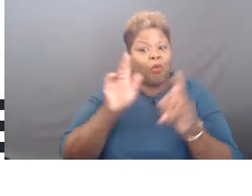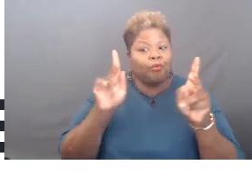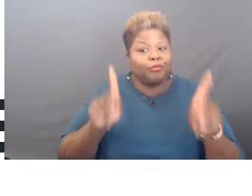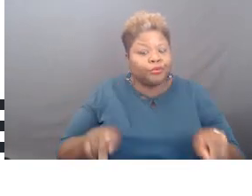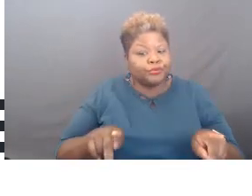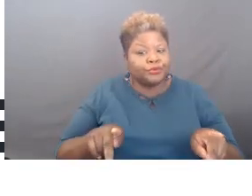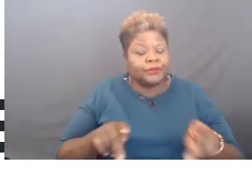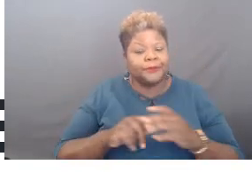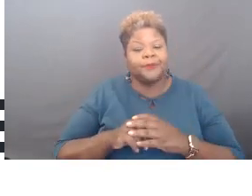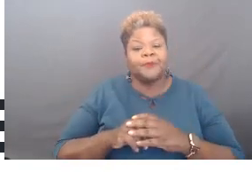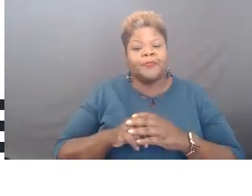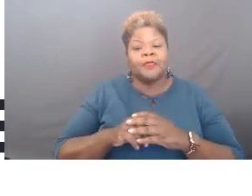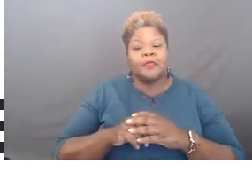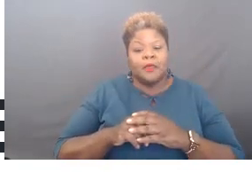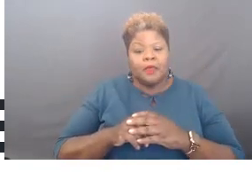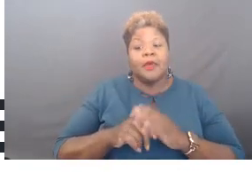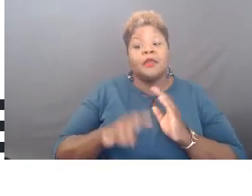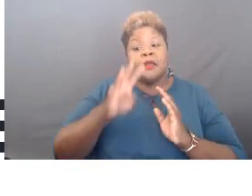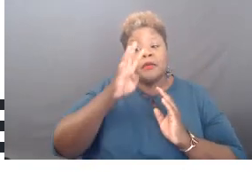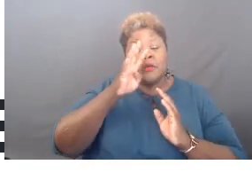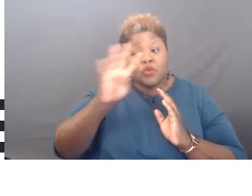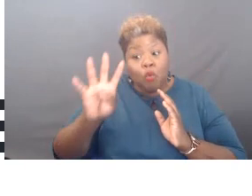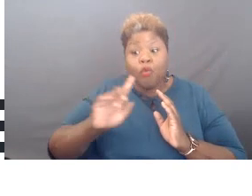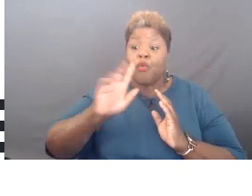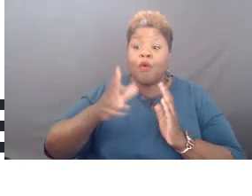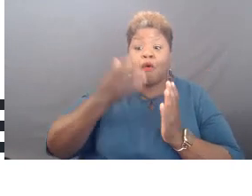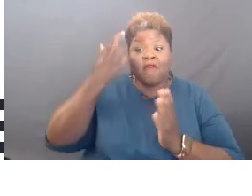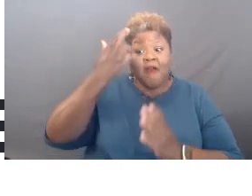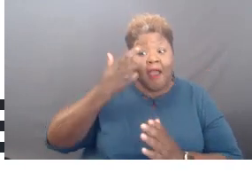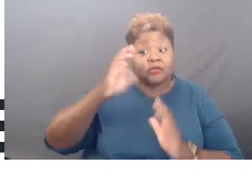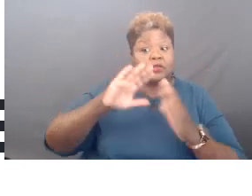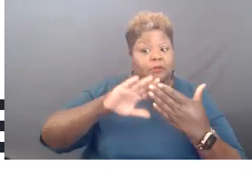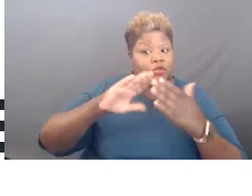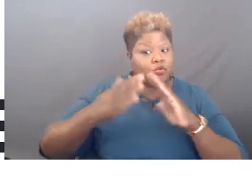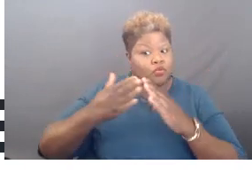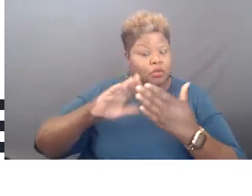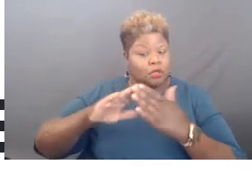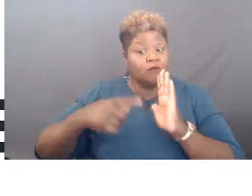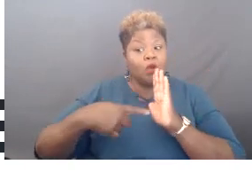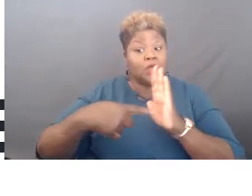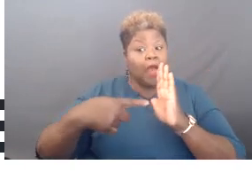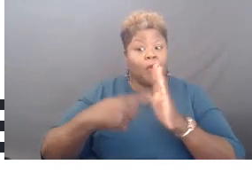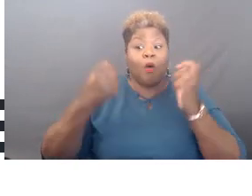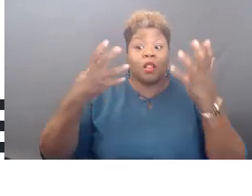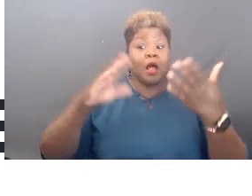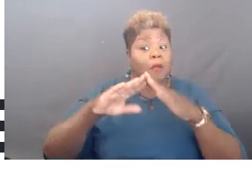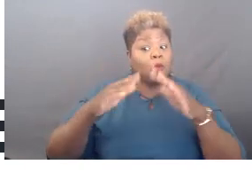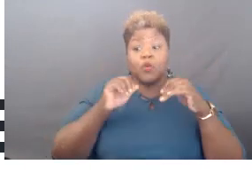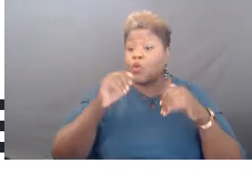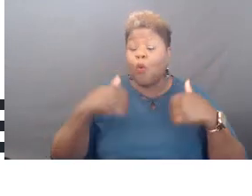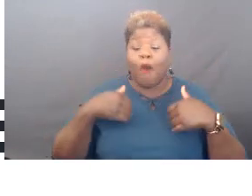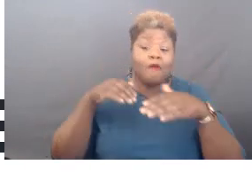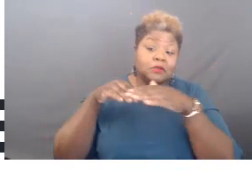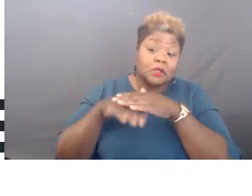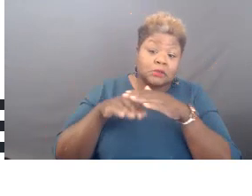also ignoring very, very real factors within our community. You know, there's a lot of communities that do not have accessibility,